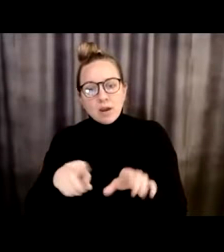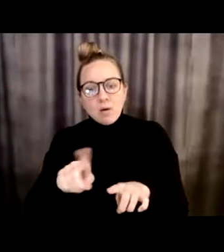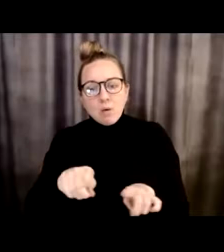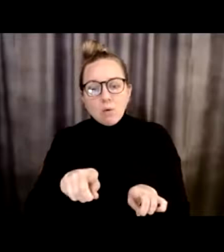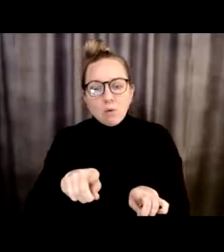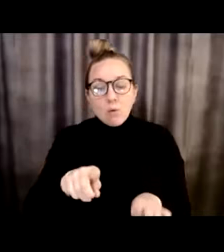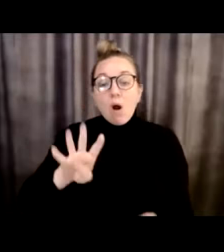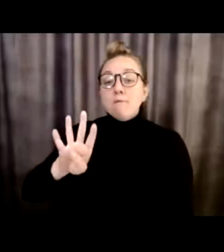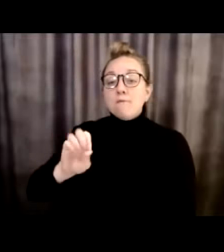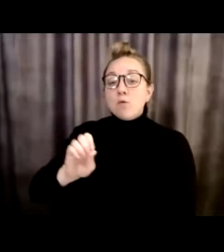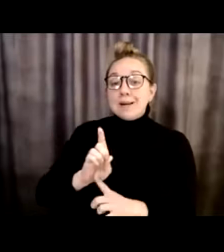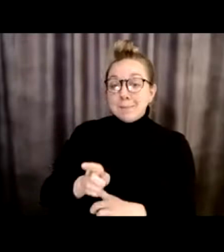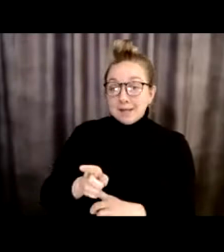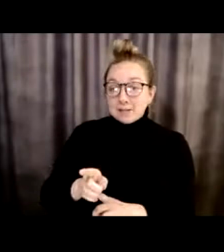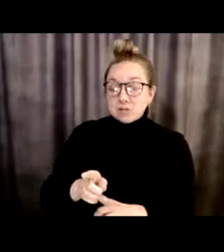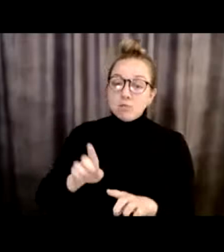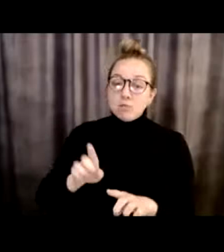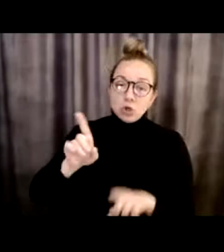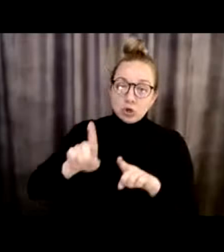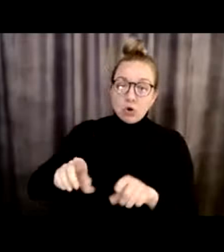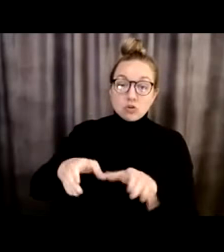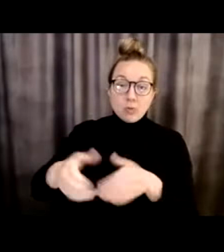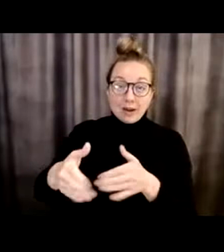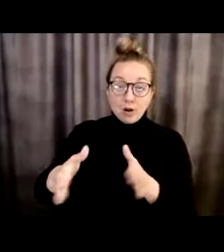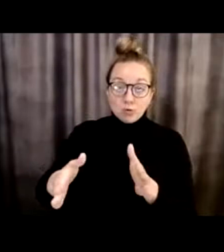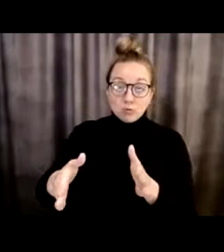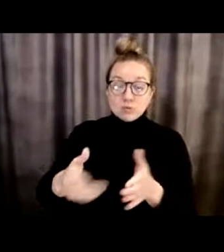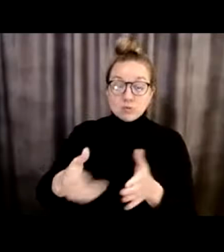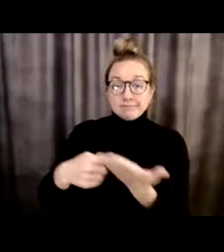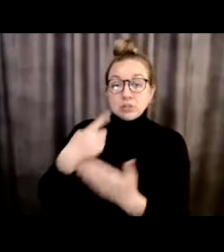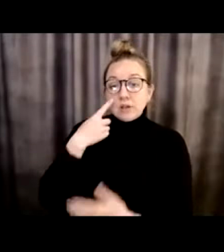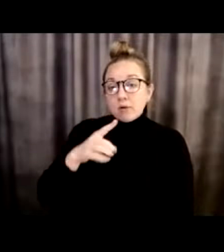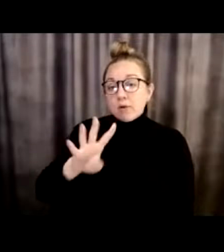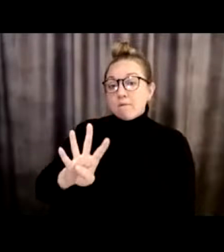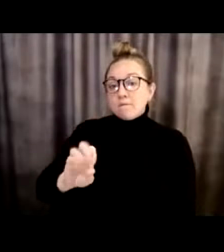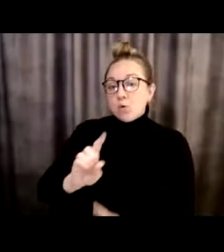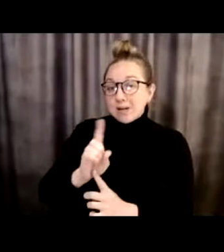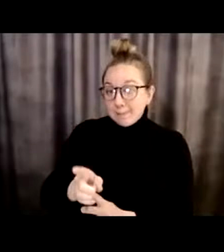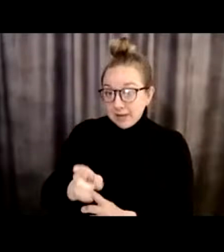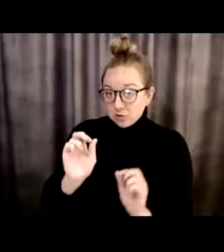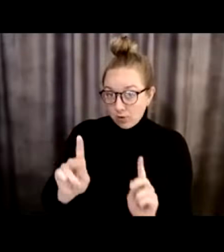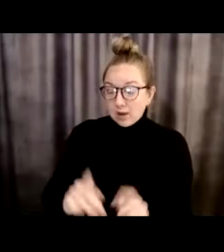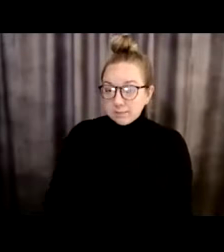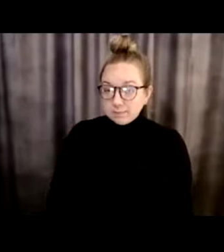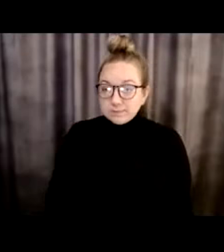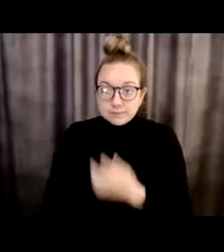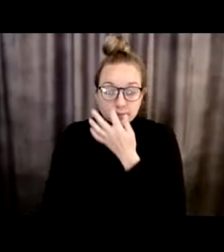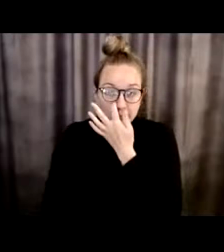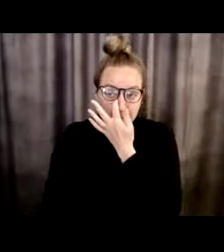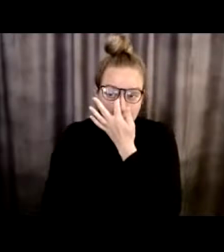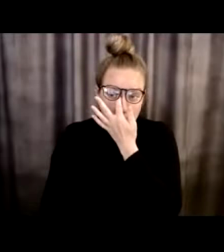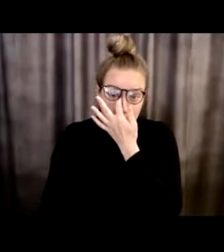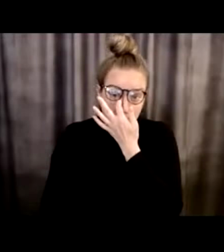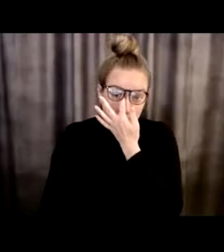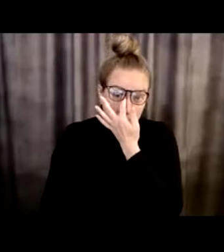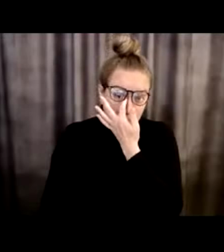Okay. So thank you for that question. So and I'll send out a reminder or a